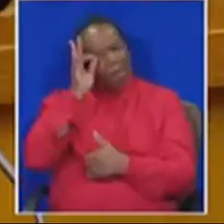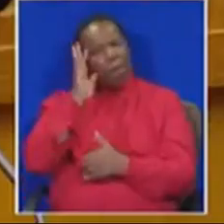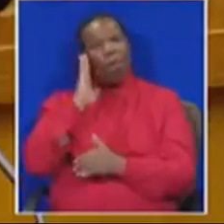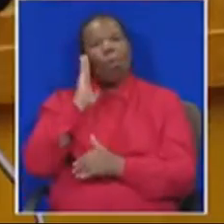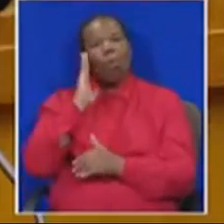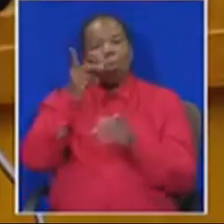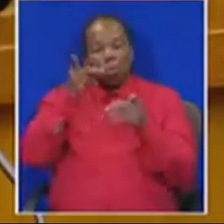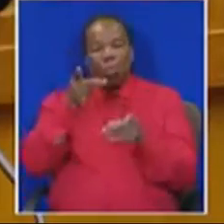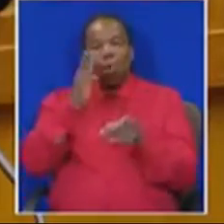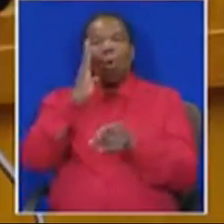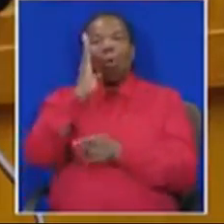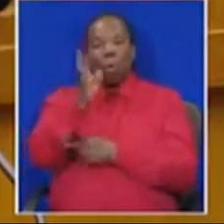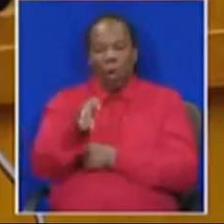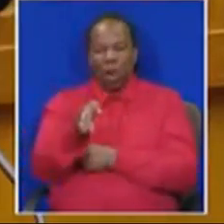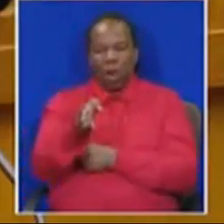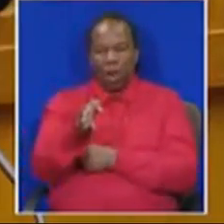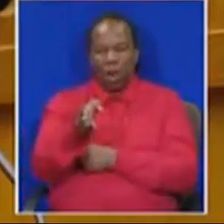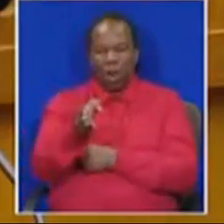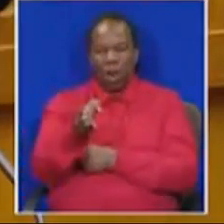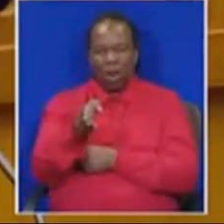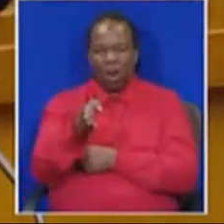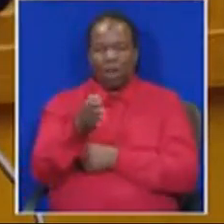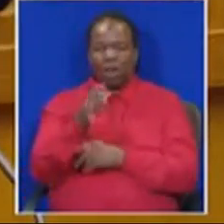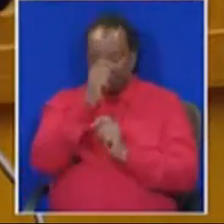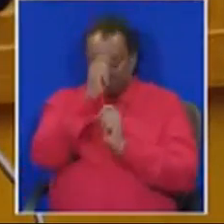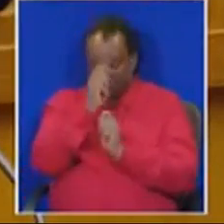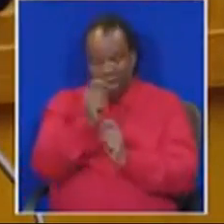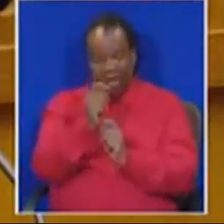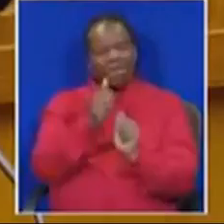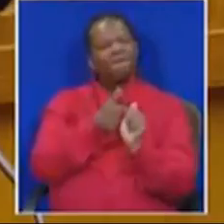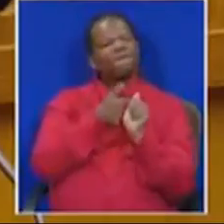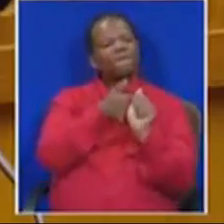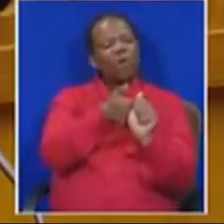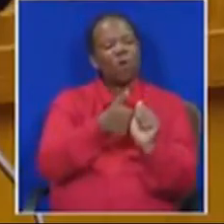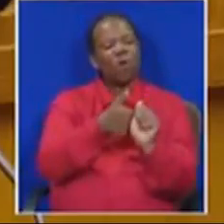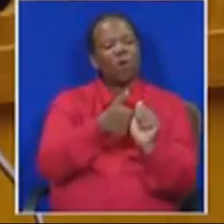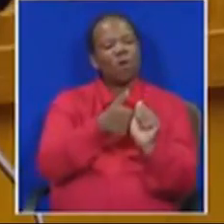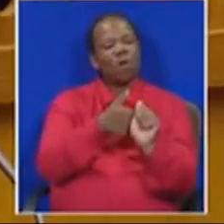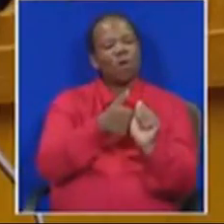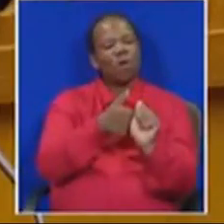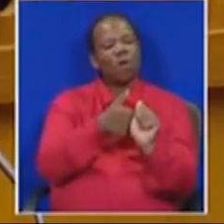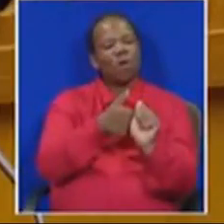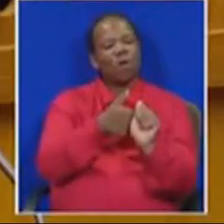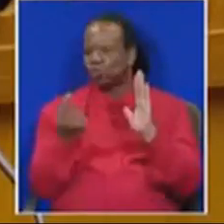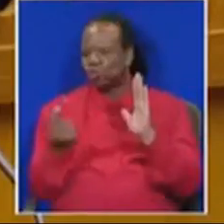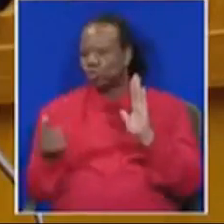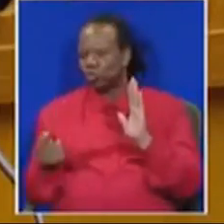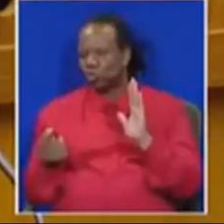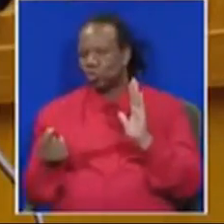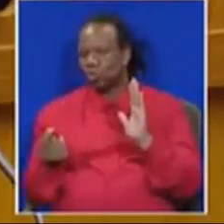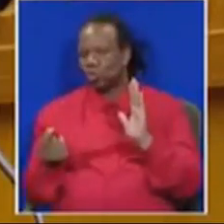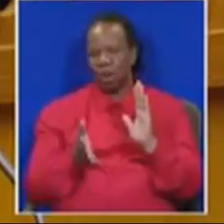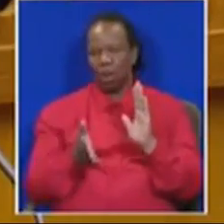to comply with all directives of the Constitutional Court, and I